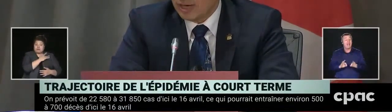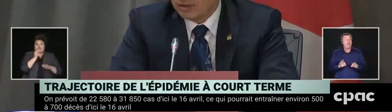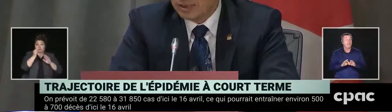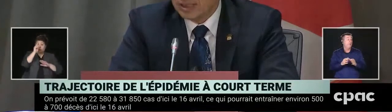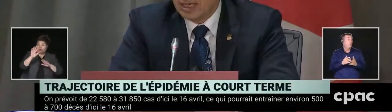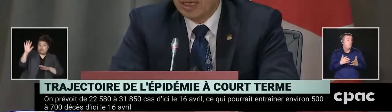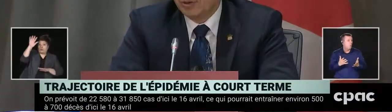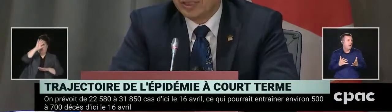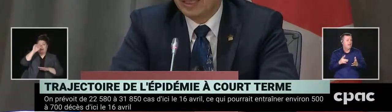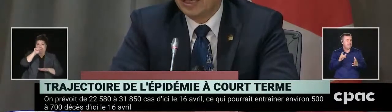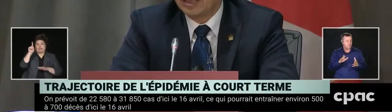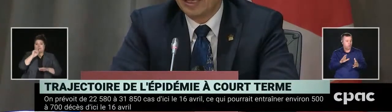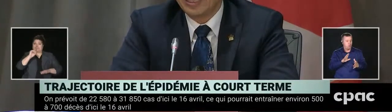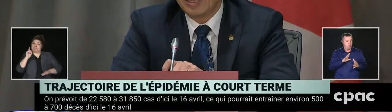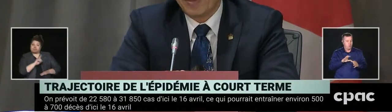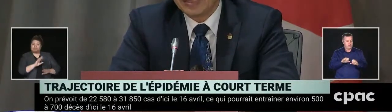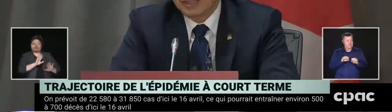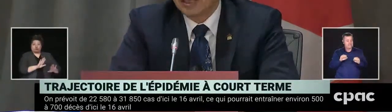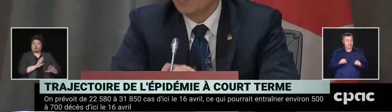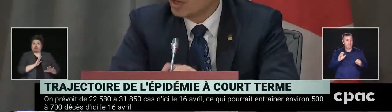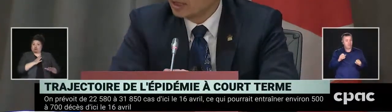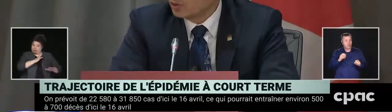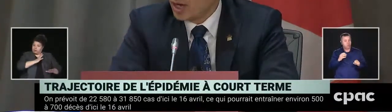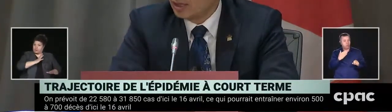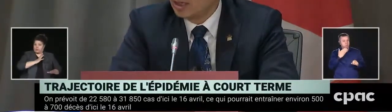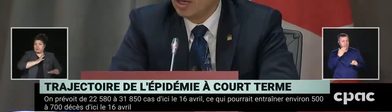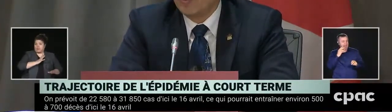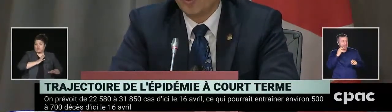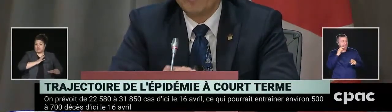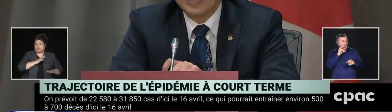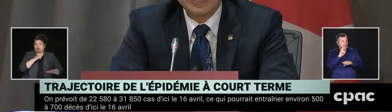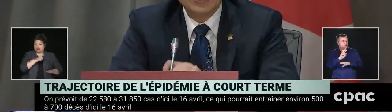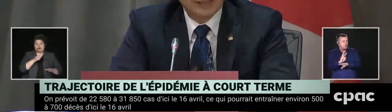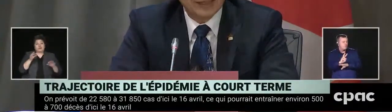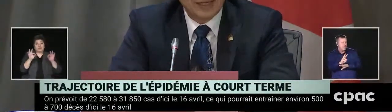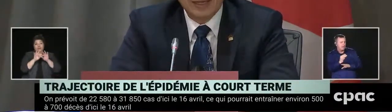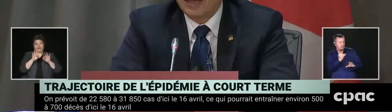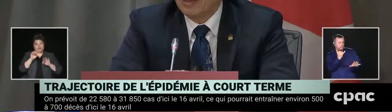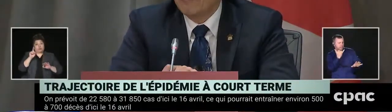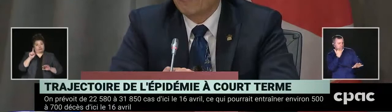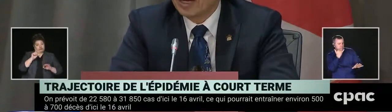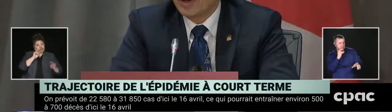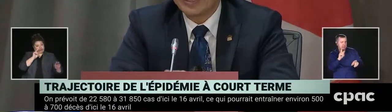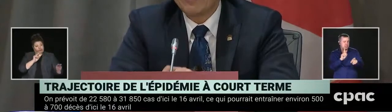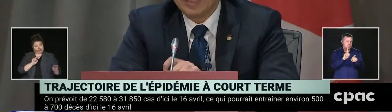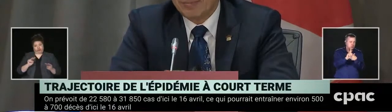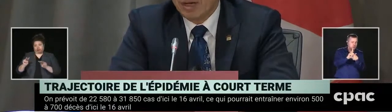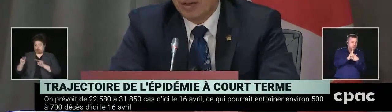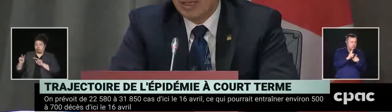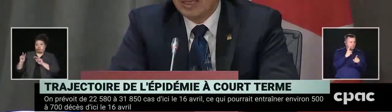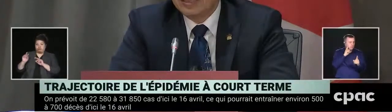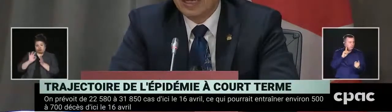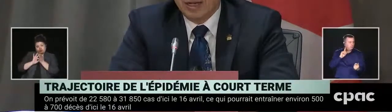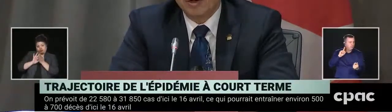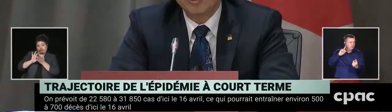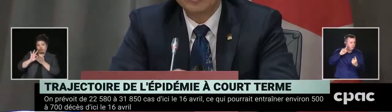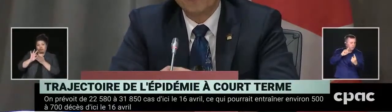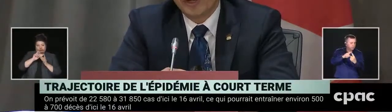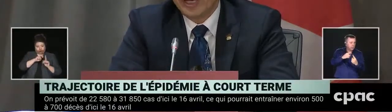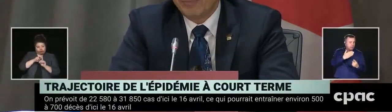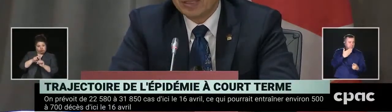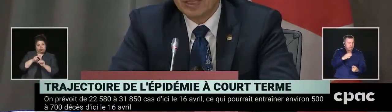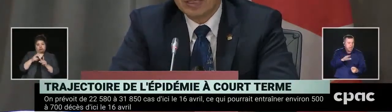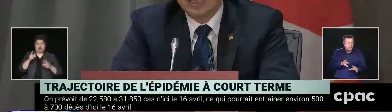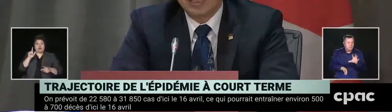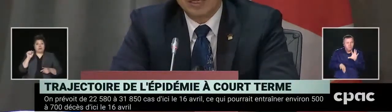de surveillance et aussi de la capacité laboratoire pour bien détecter vraiment rapidement s'il y a encore